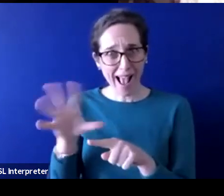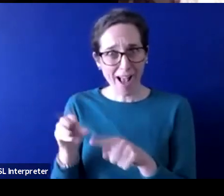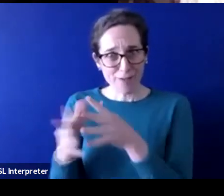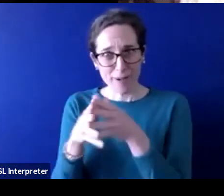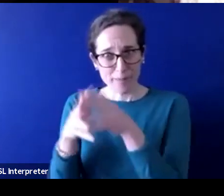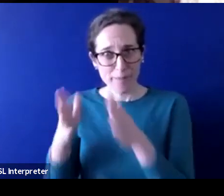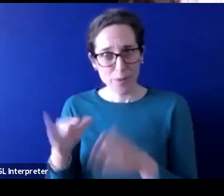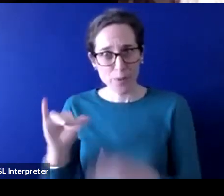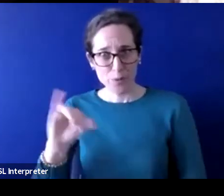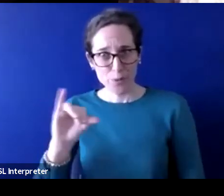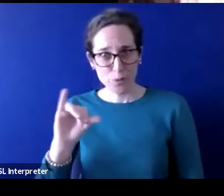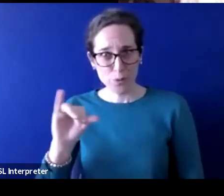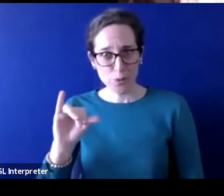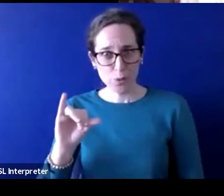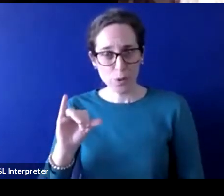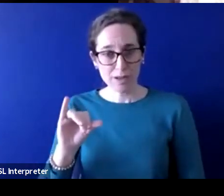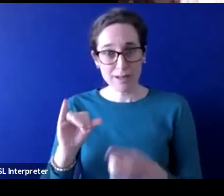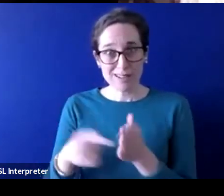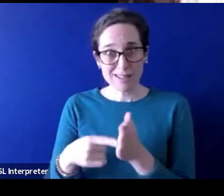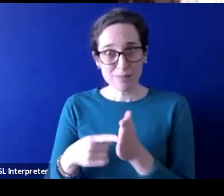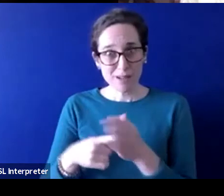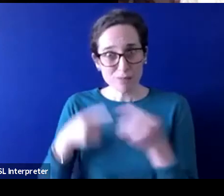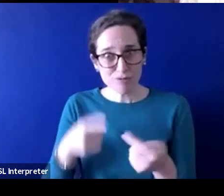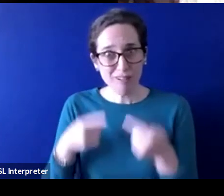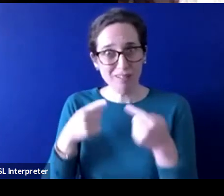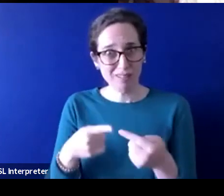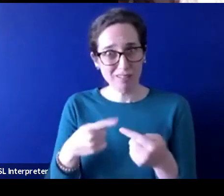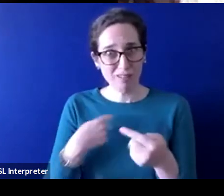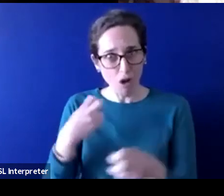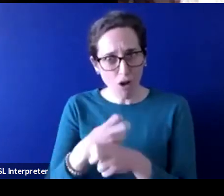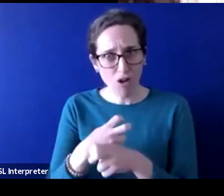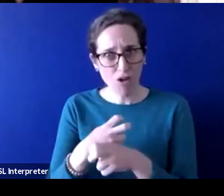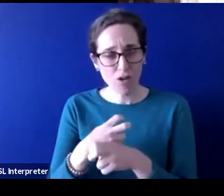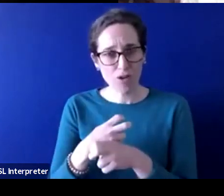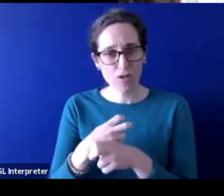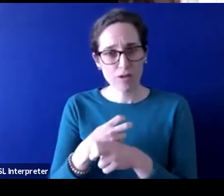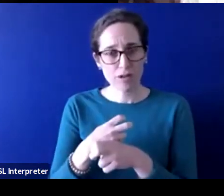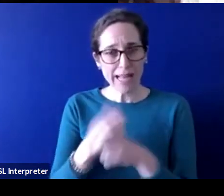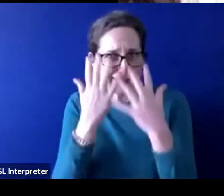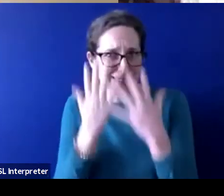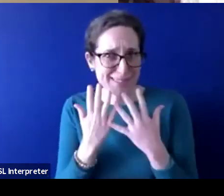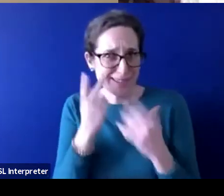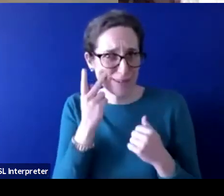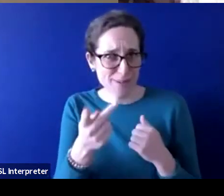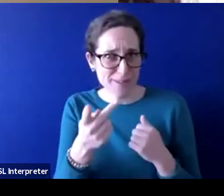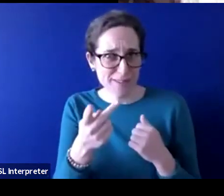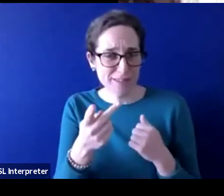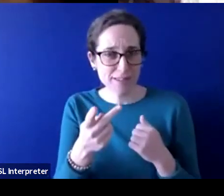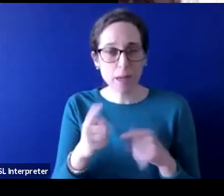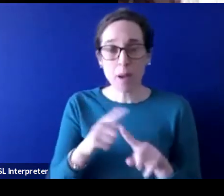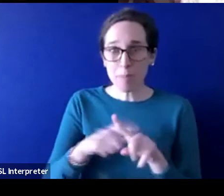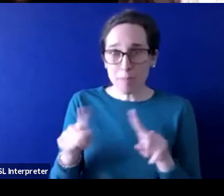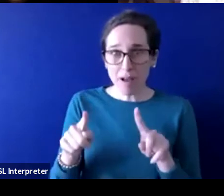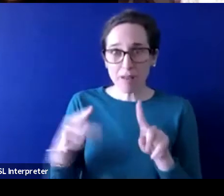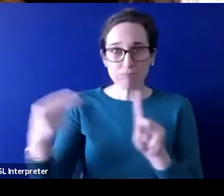way. We're so, it's so sad to see that. But also the positive side